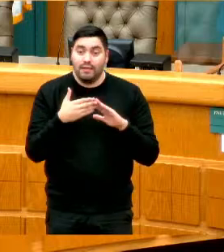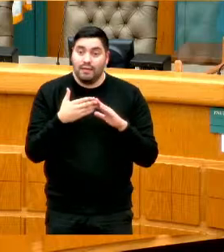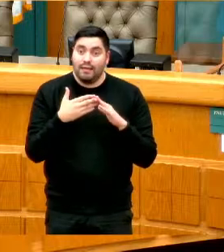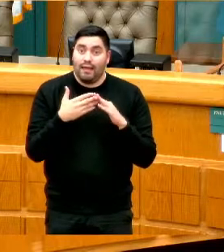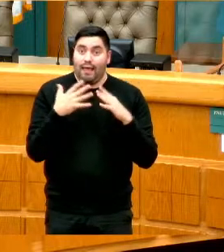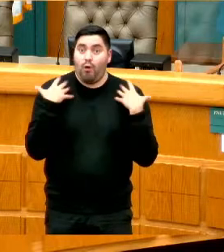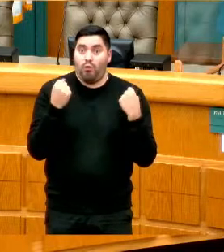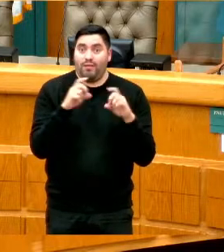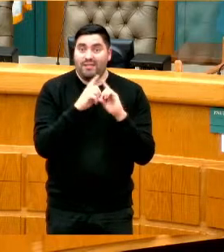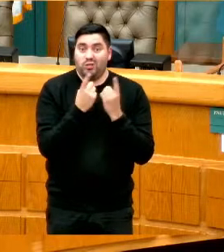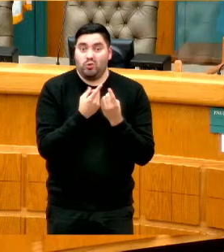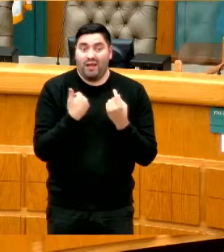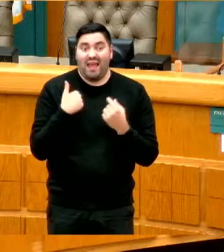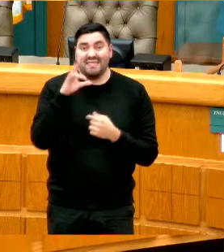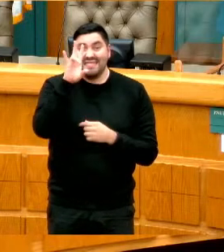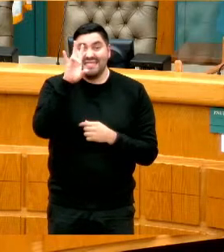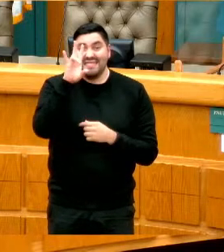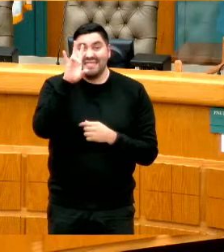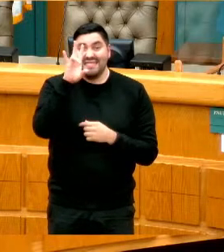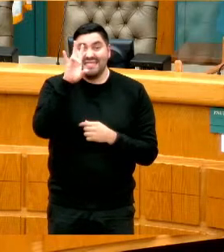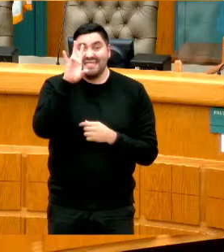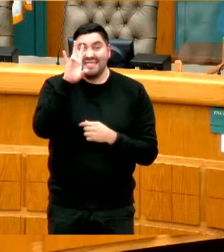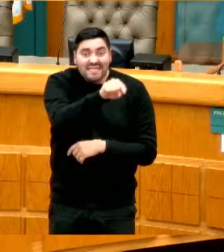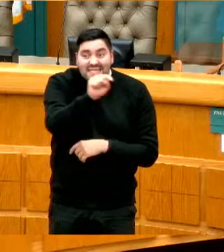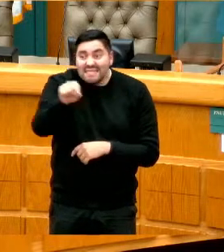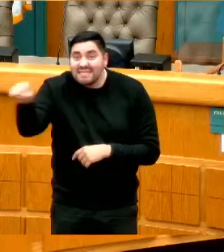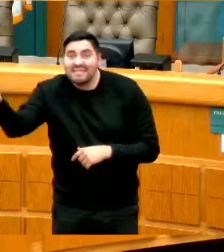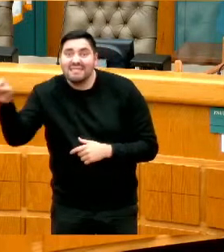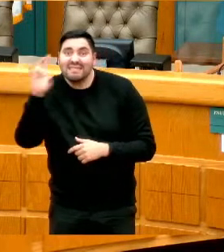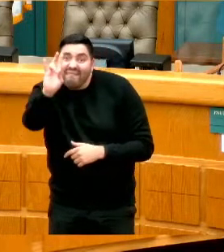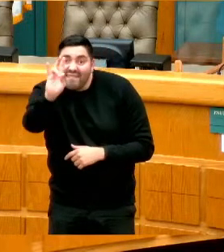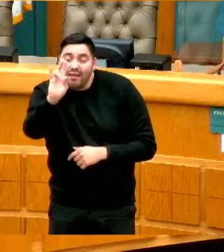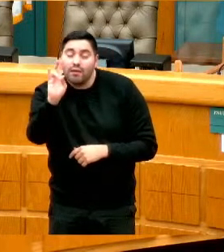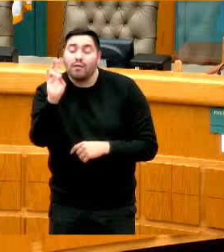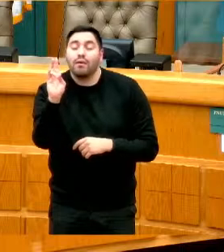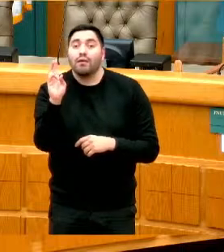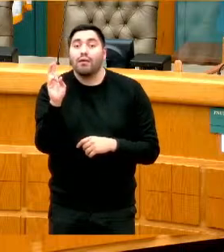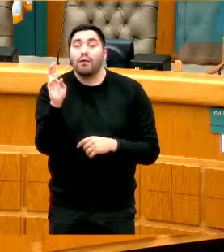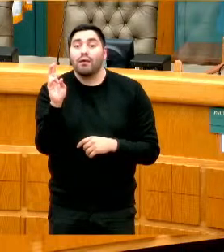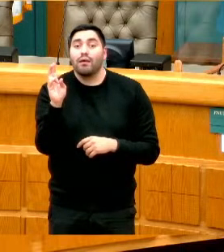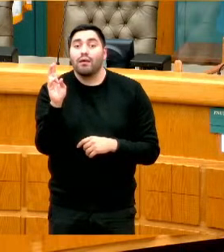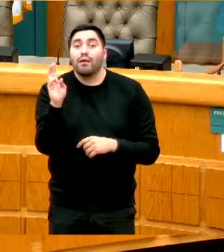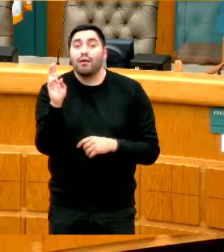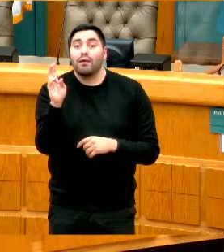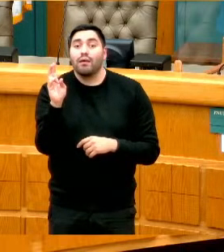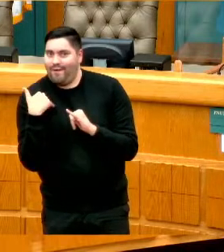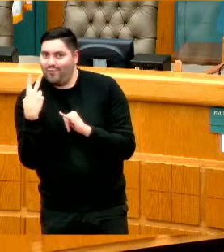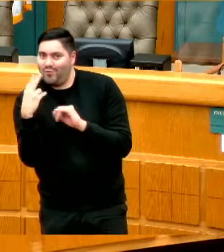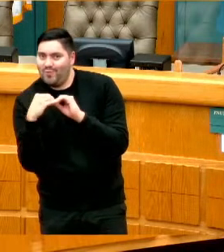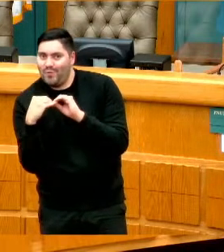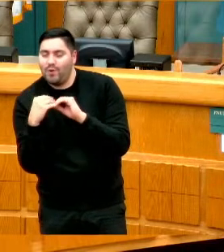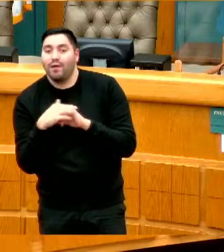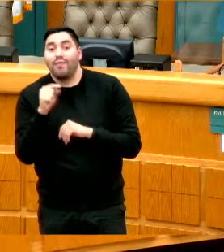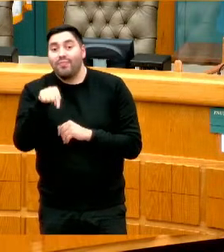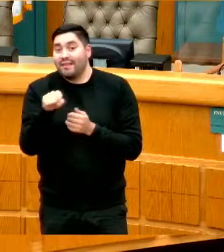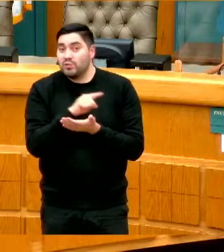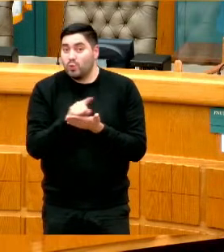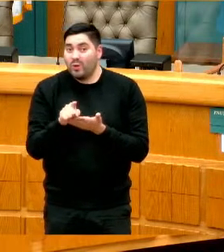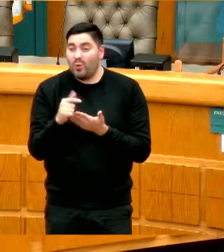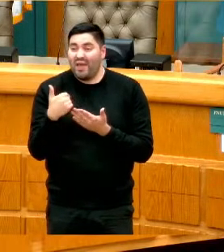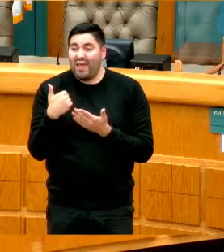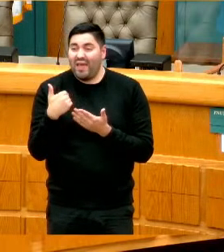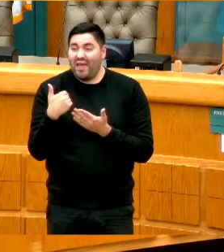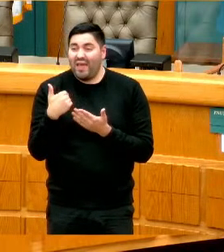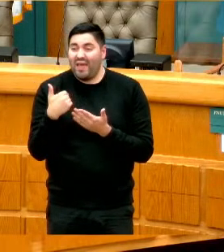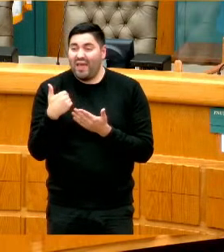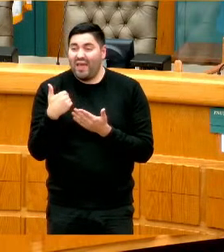7 vaccine clinics, and we have 2 more to go before this week is over. So this week we had the largest